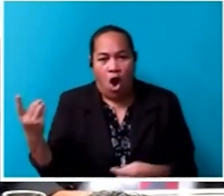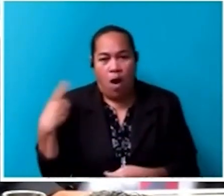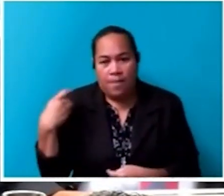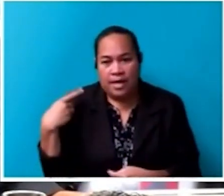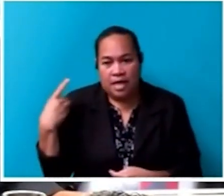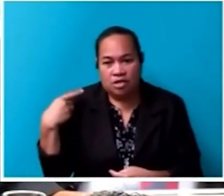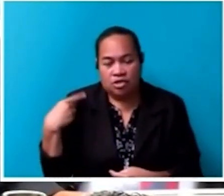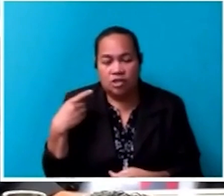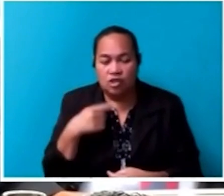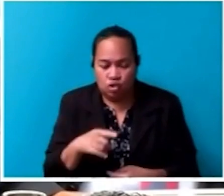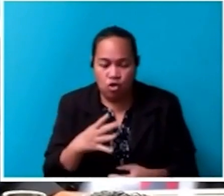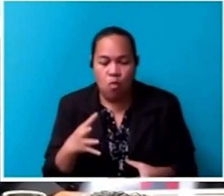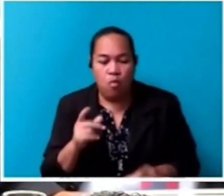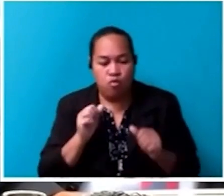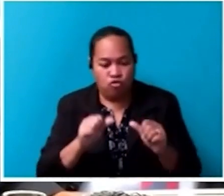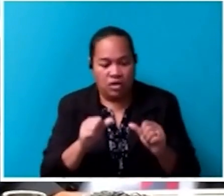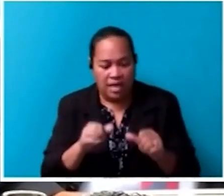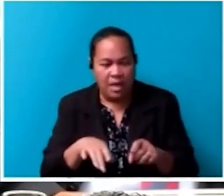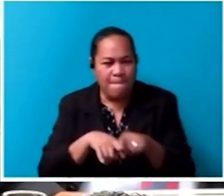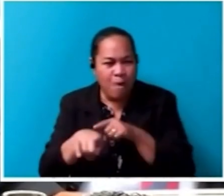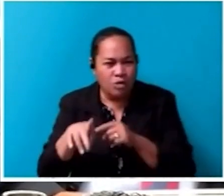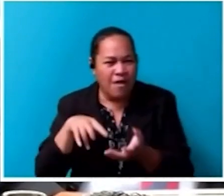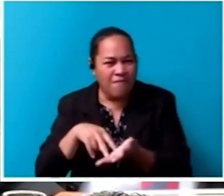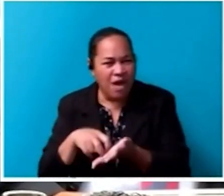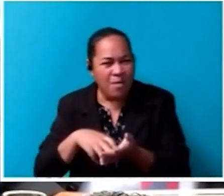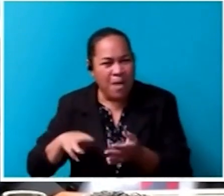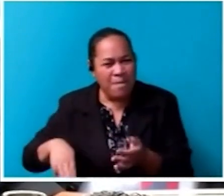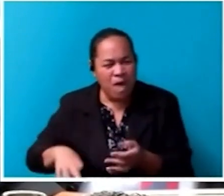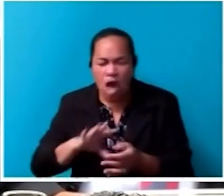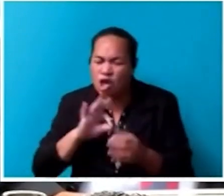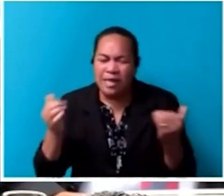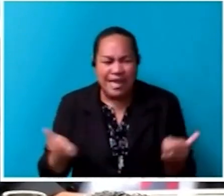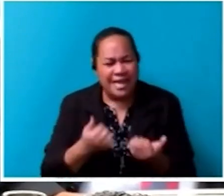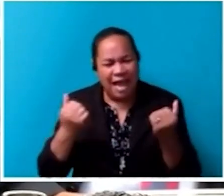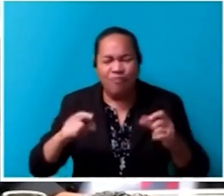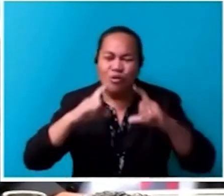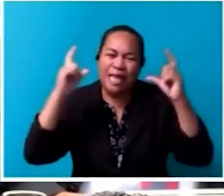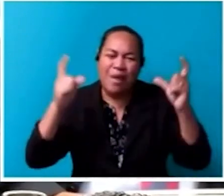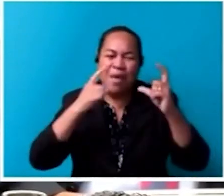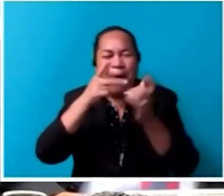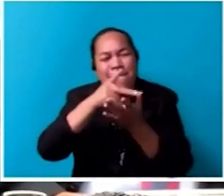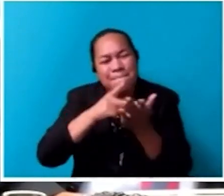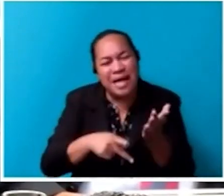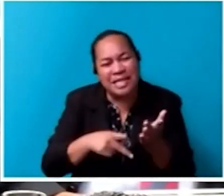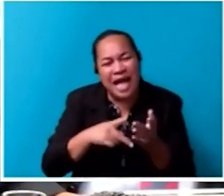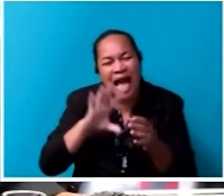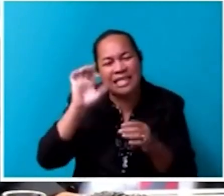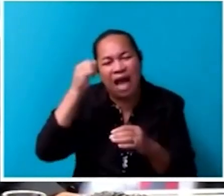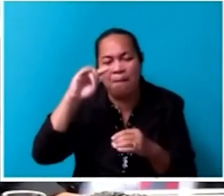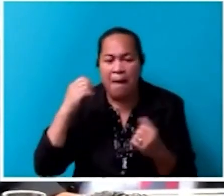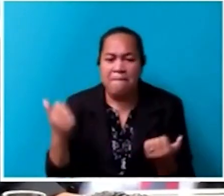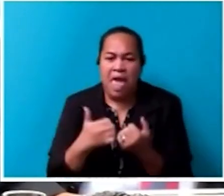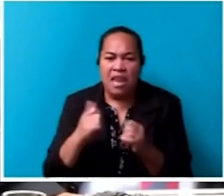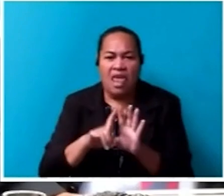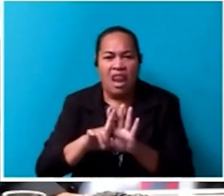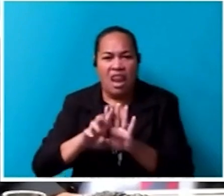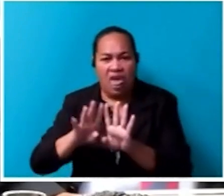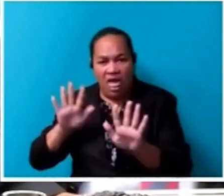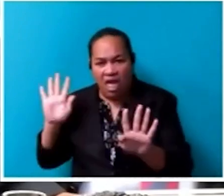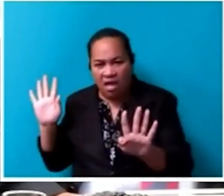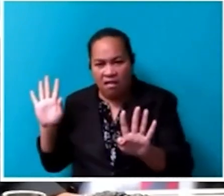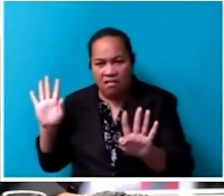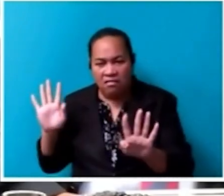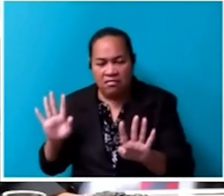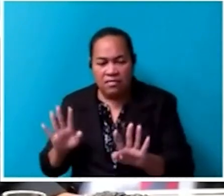the most vulnerable members of society. It is not enough to celebrate partial successes while so many are left behind. There are